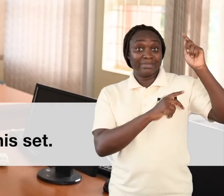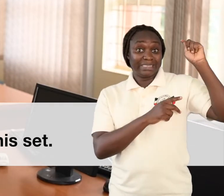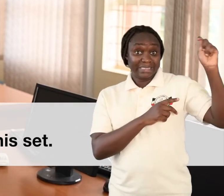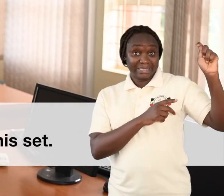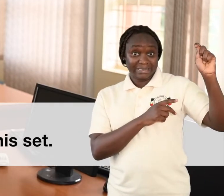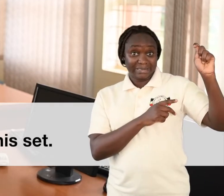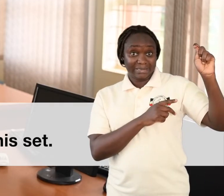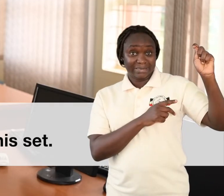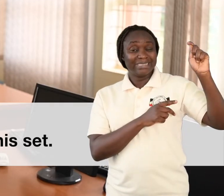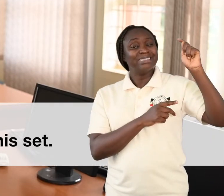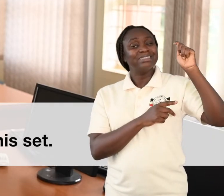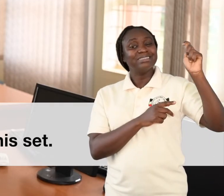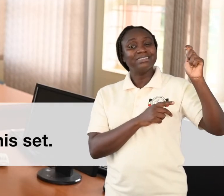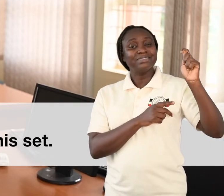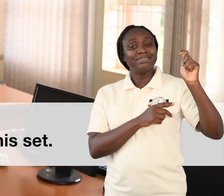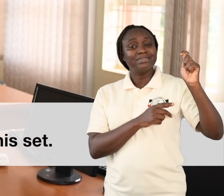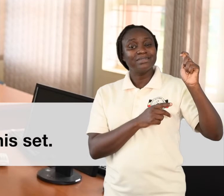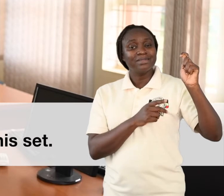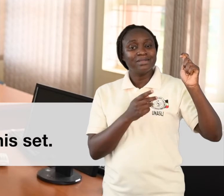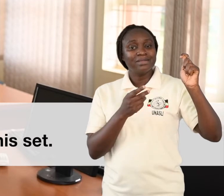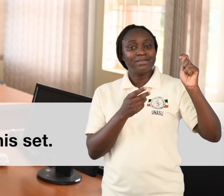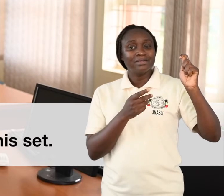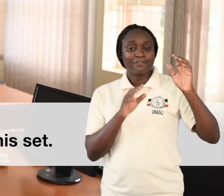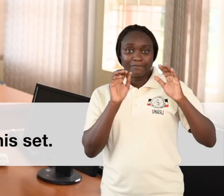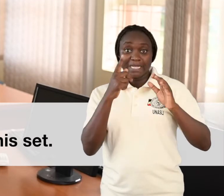equals, so open the brackets.